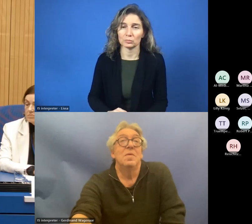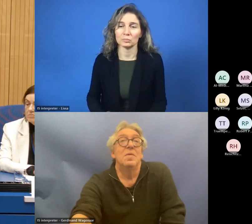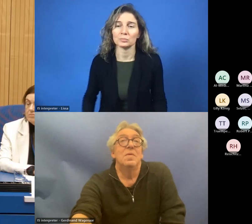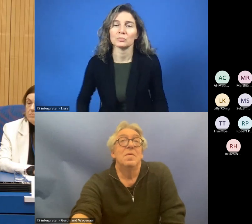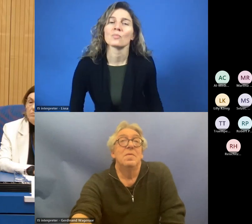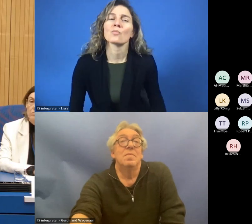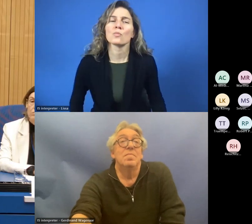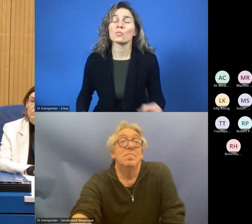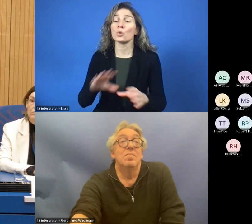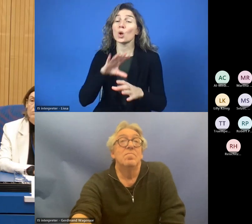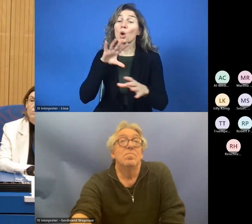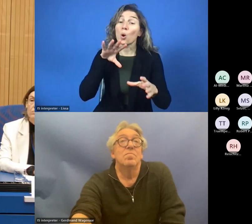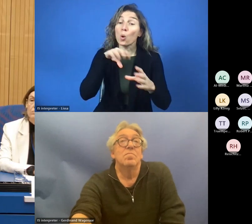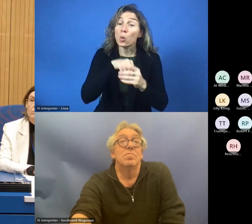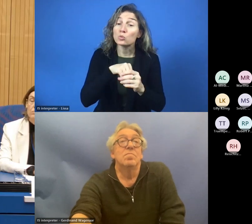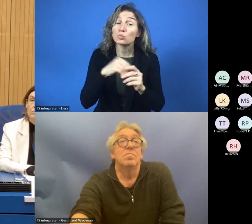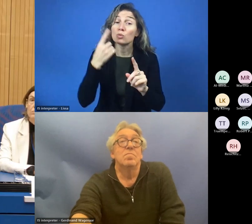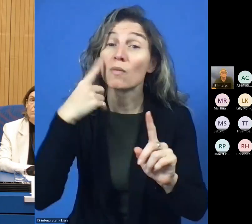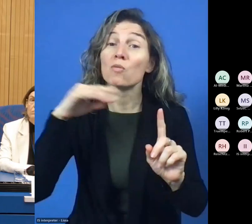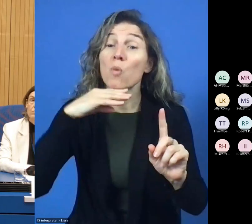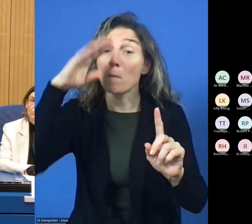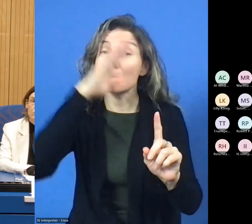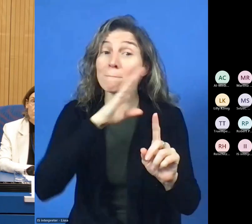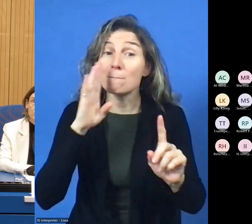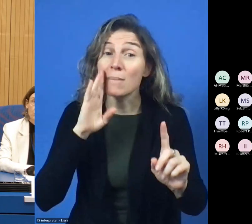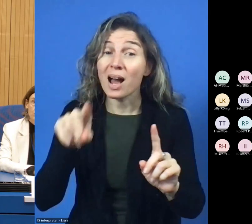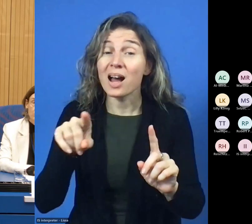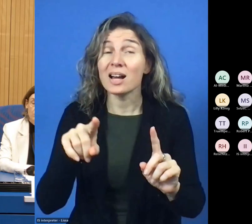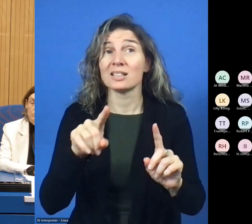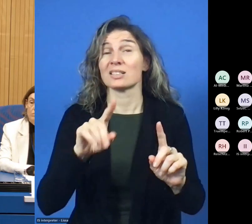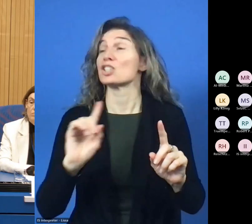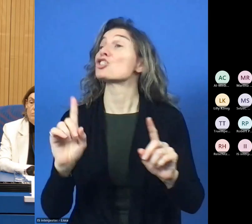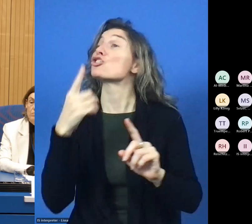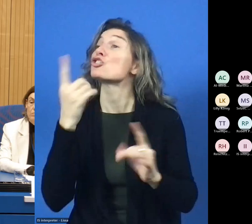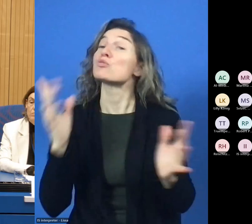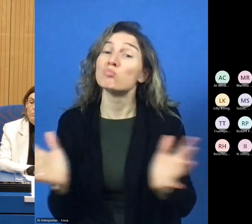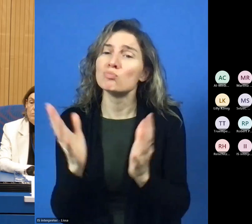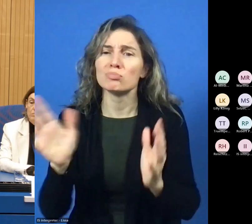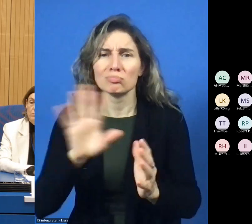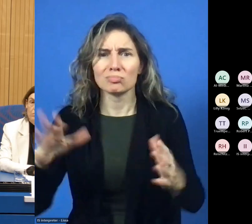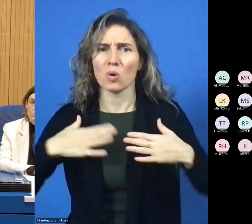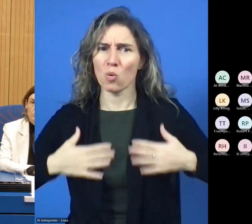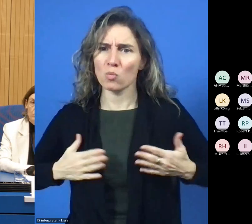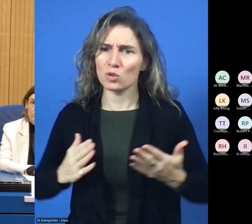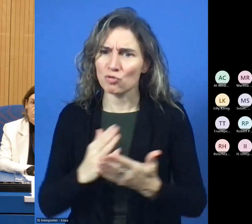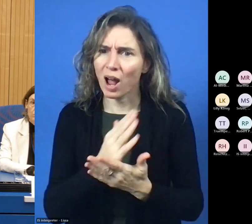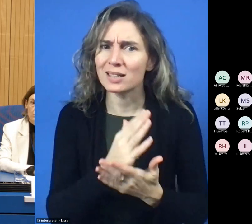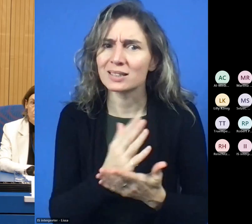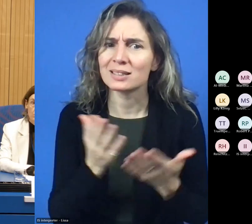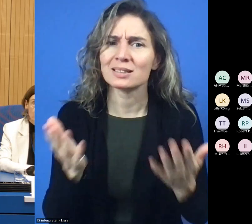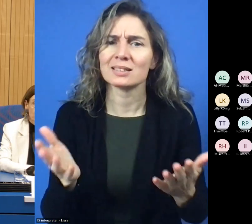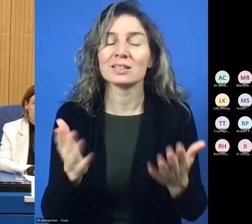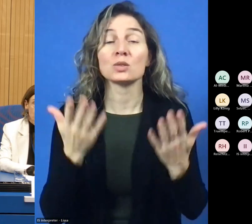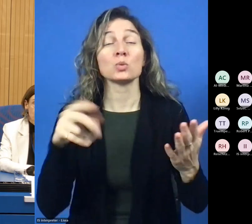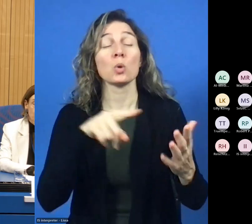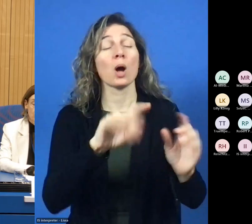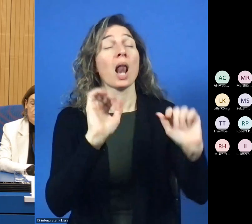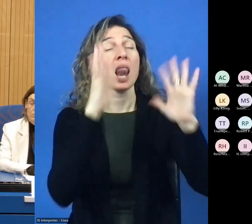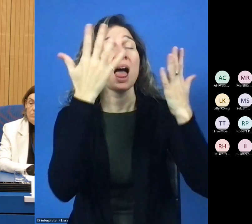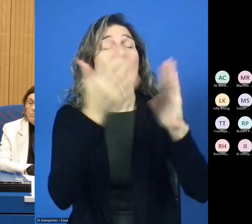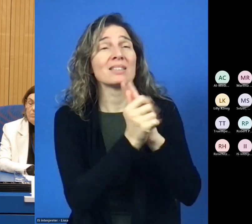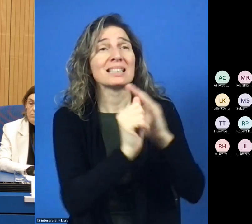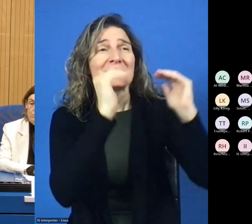right. By embracing diversity, fostering social cohesion, enhancing learning outcomes, developing life skills,